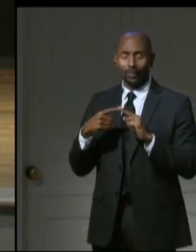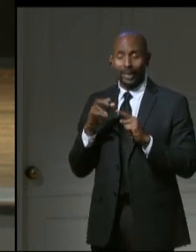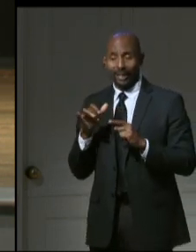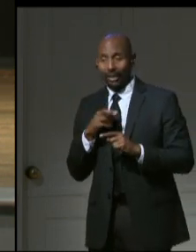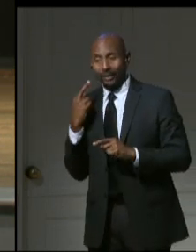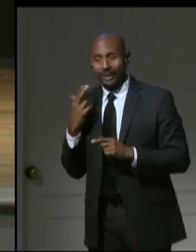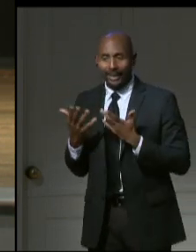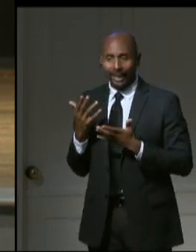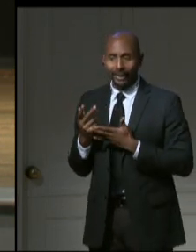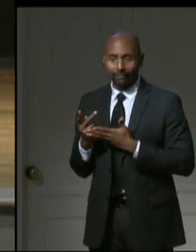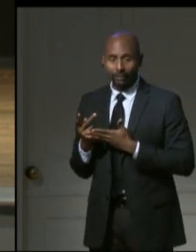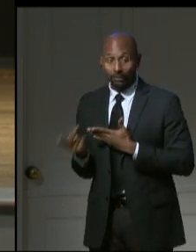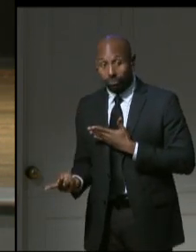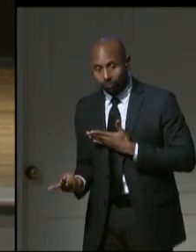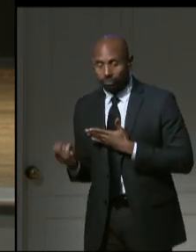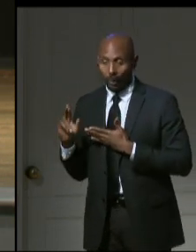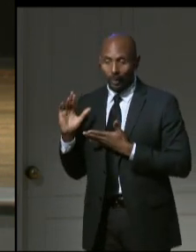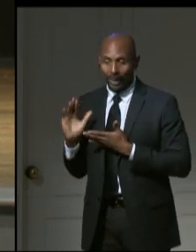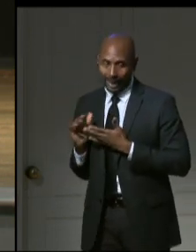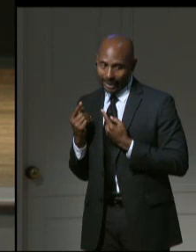or have failed?